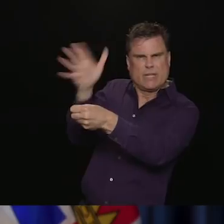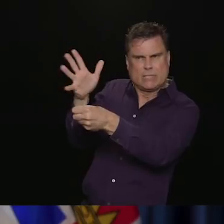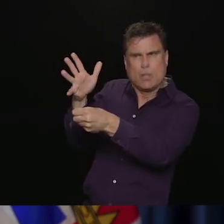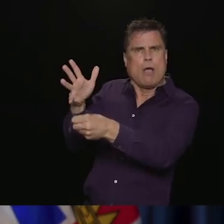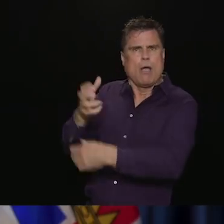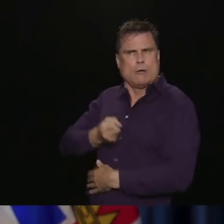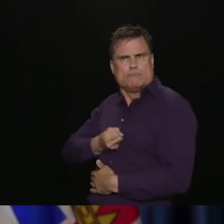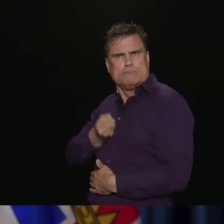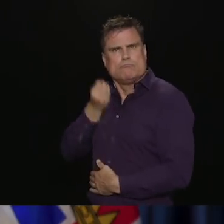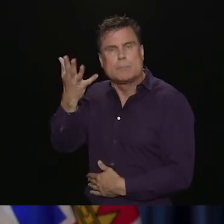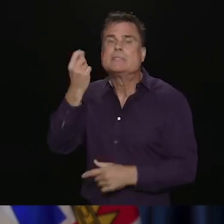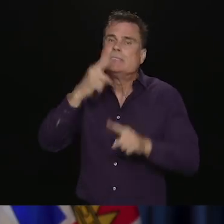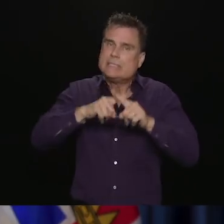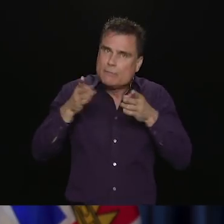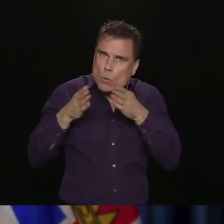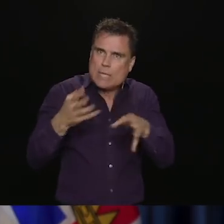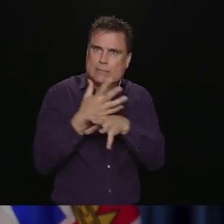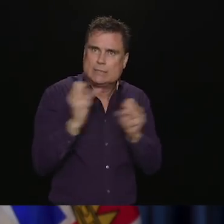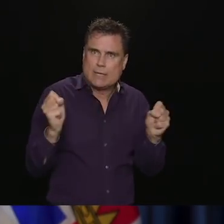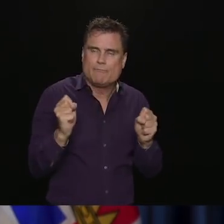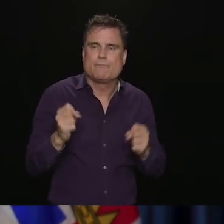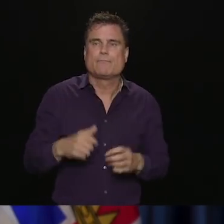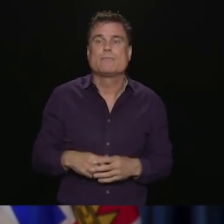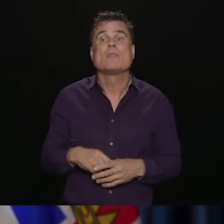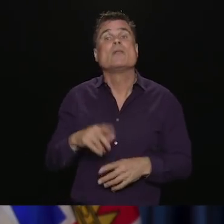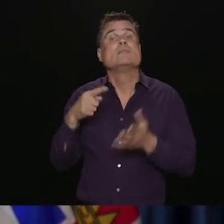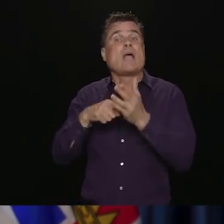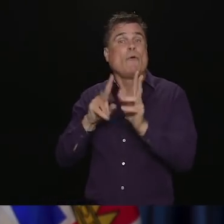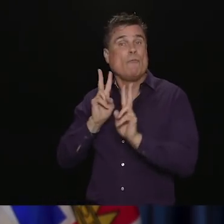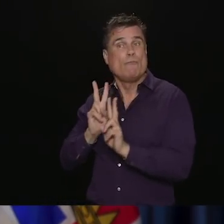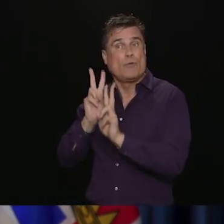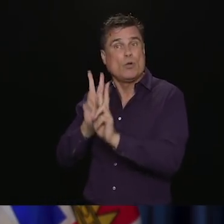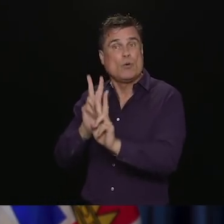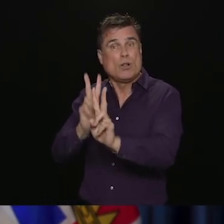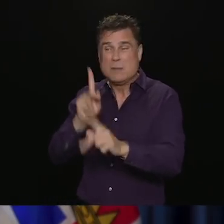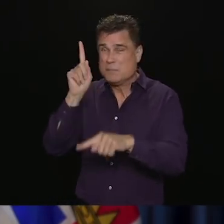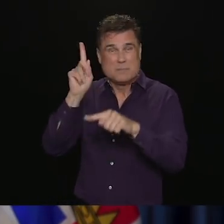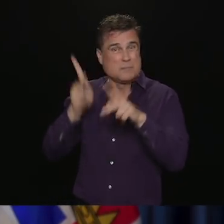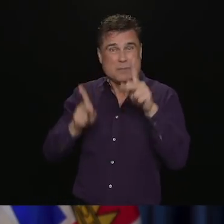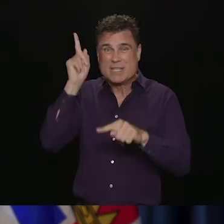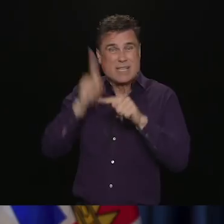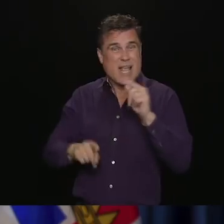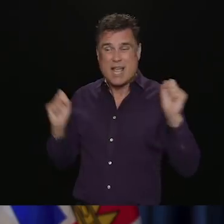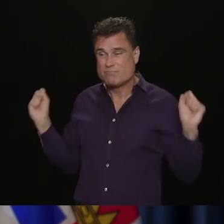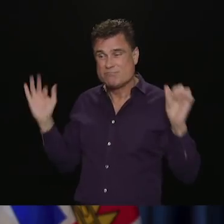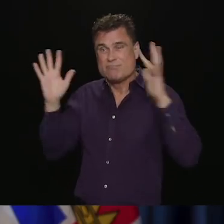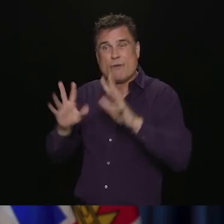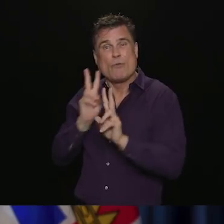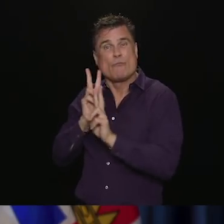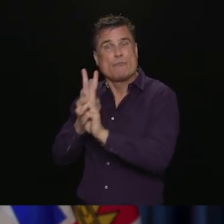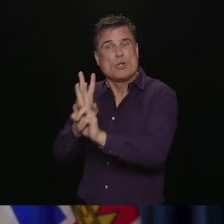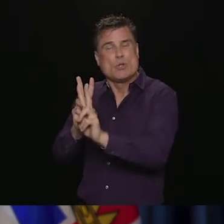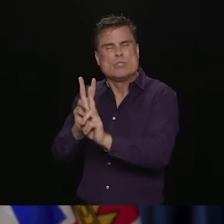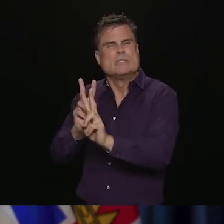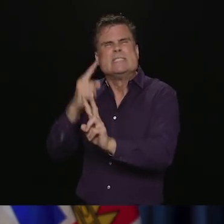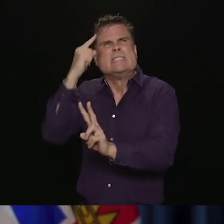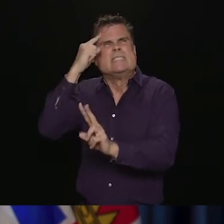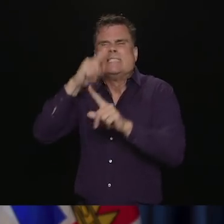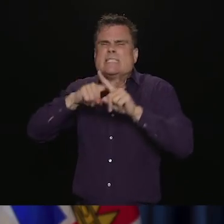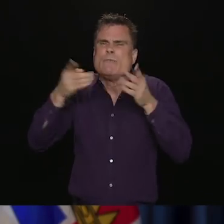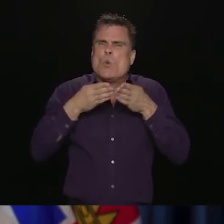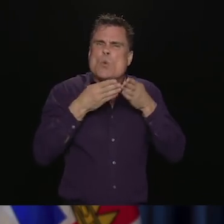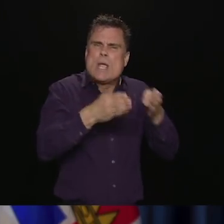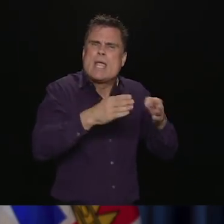other social gatherings of importance to people. So I really would advise people to consider that, and to